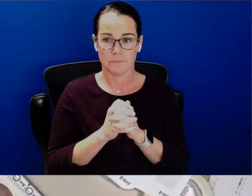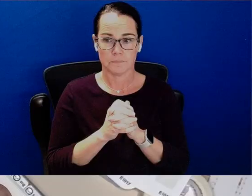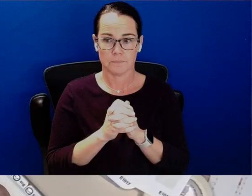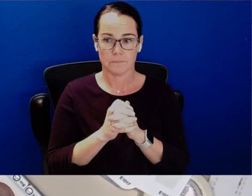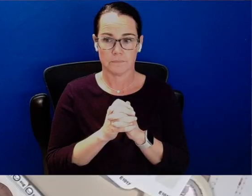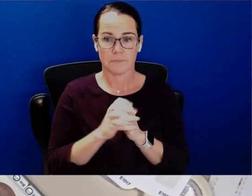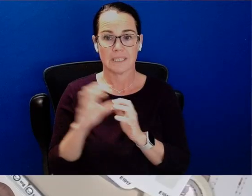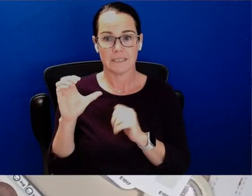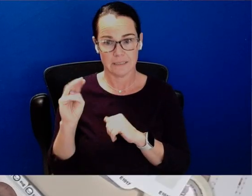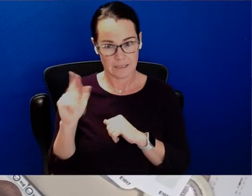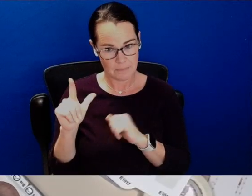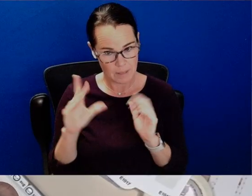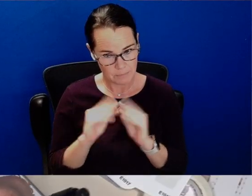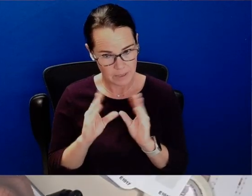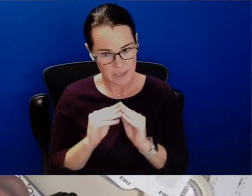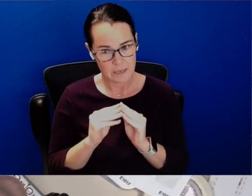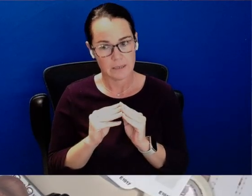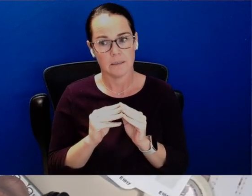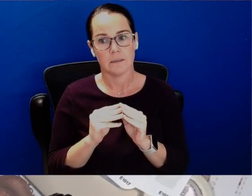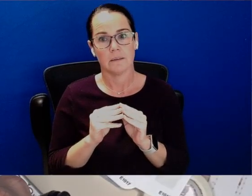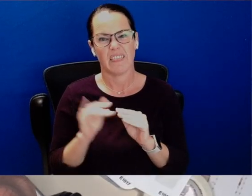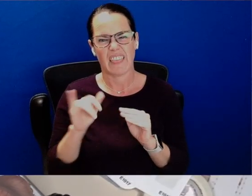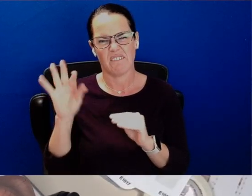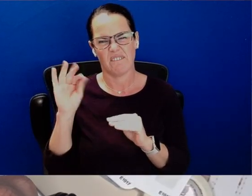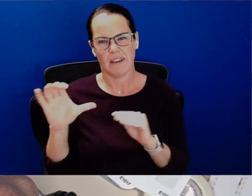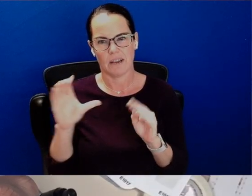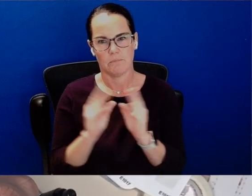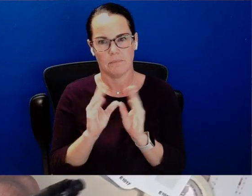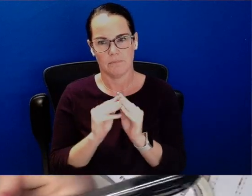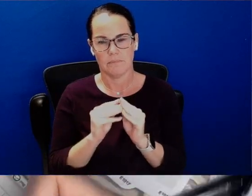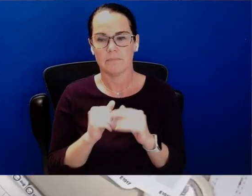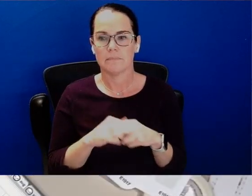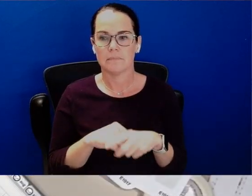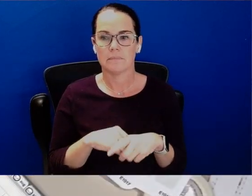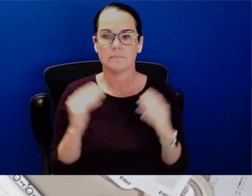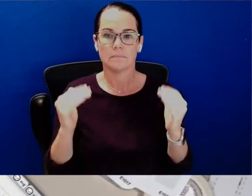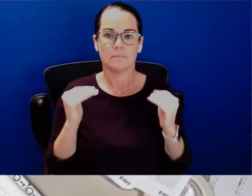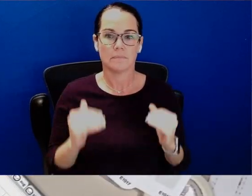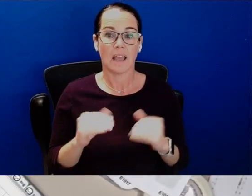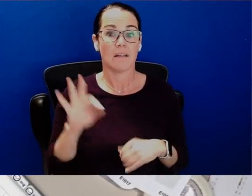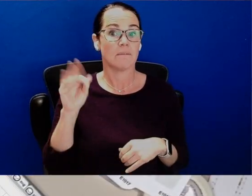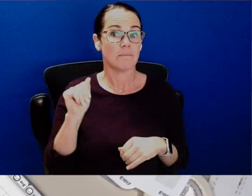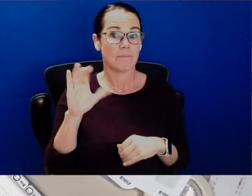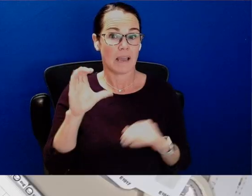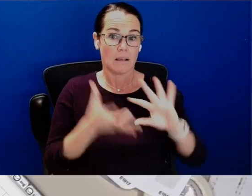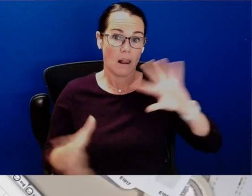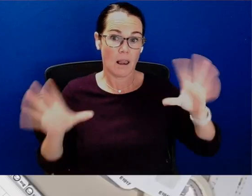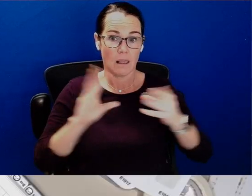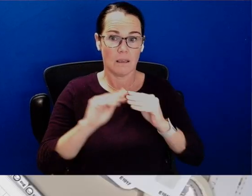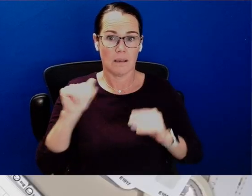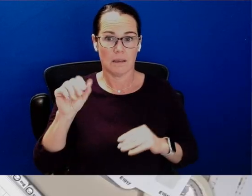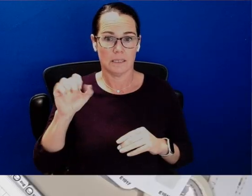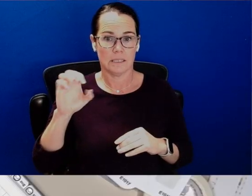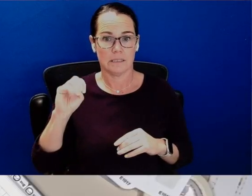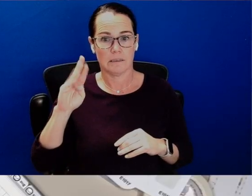A CML meeting, which is a faculty meeting, and then a faculty assembly meeting.